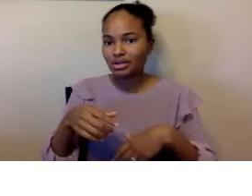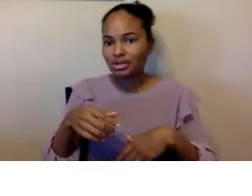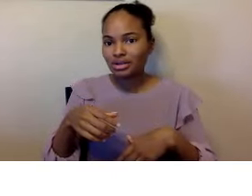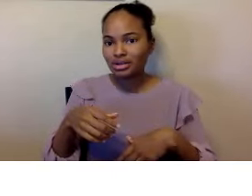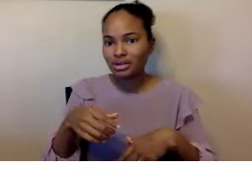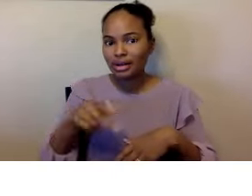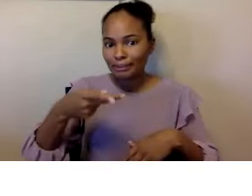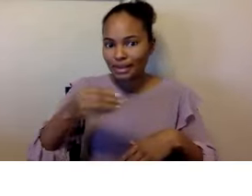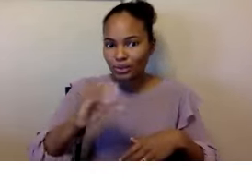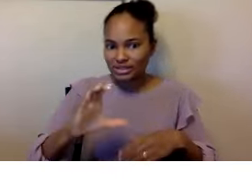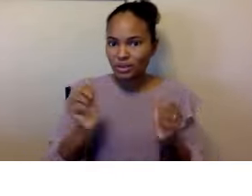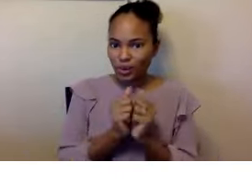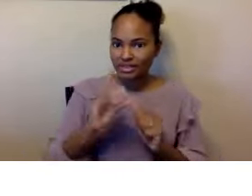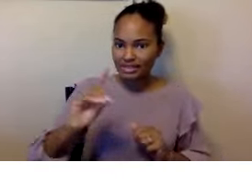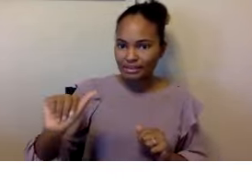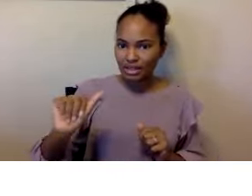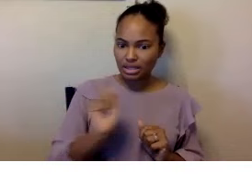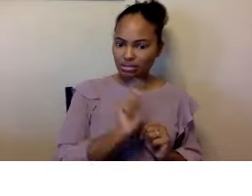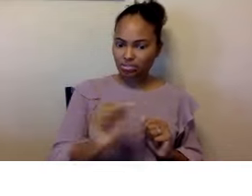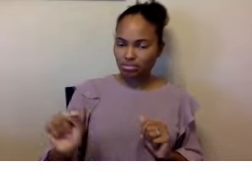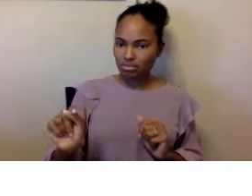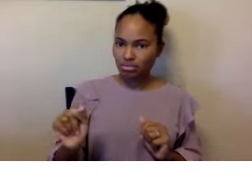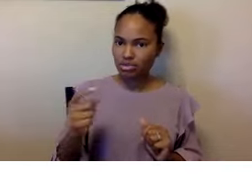people of color with a disability.